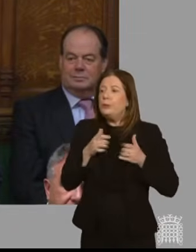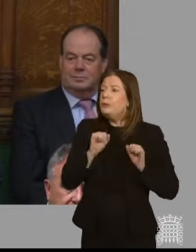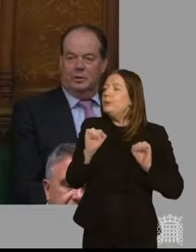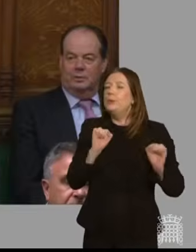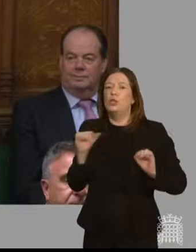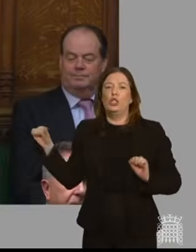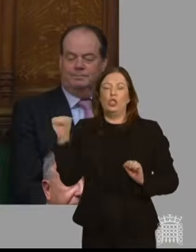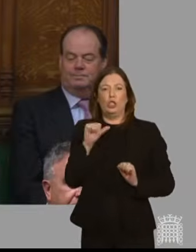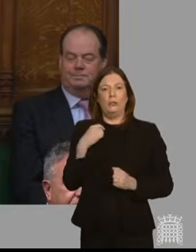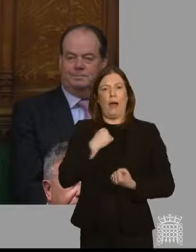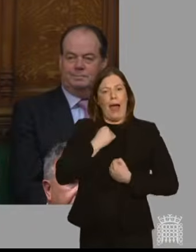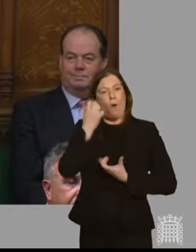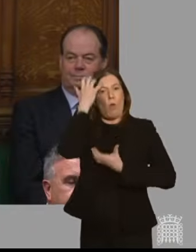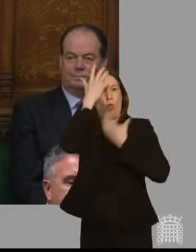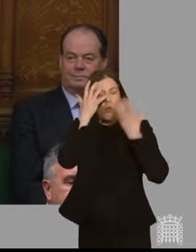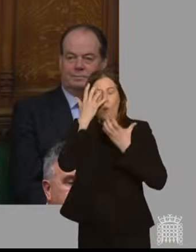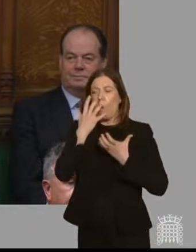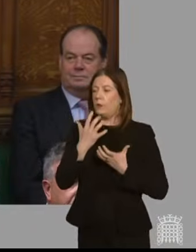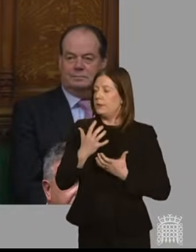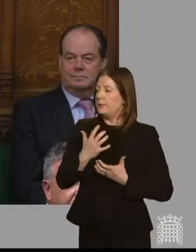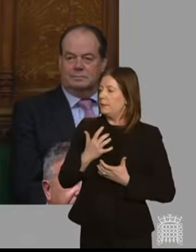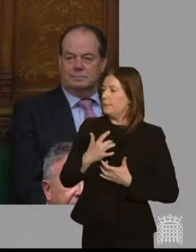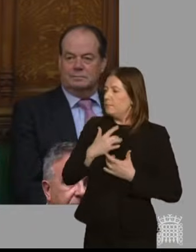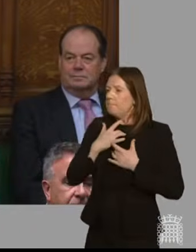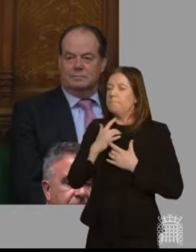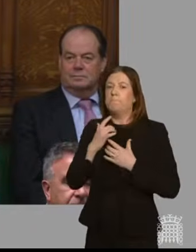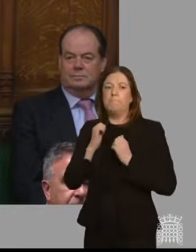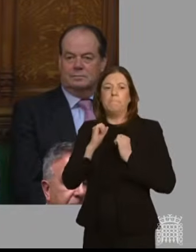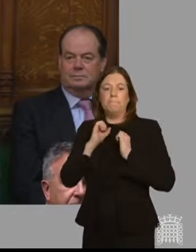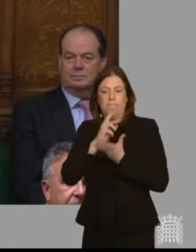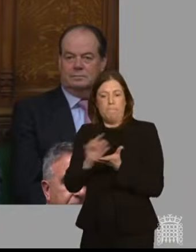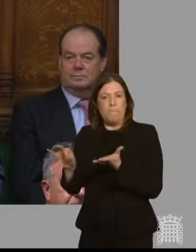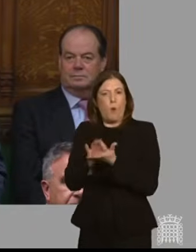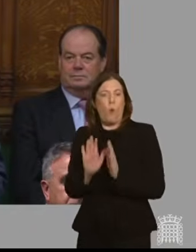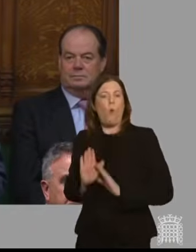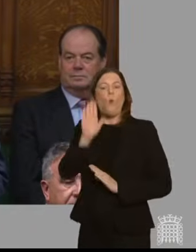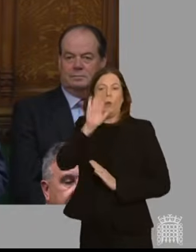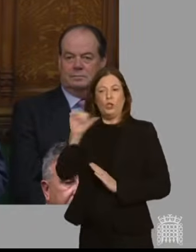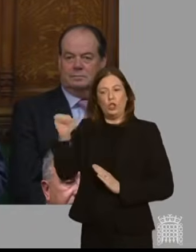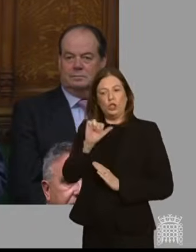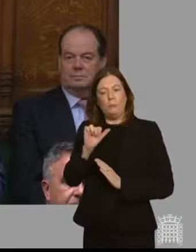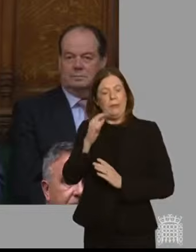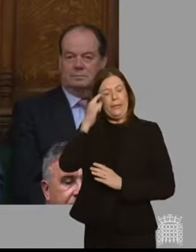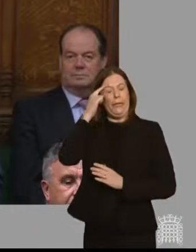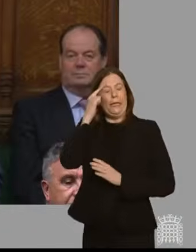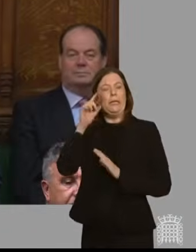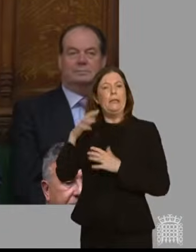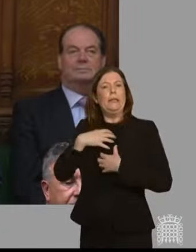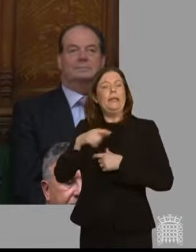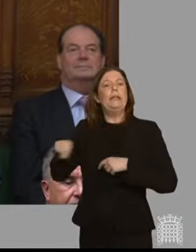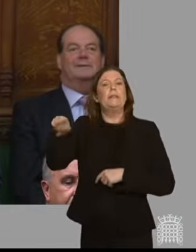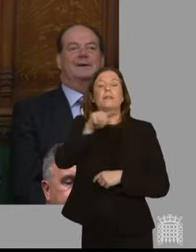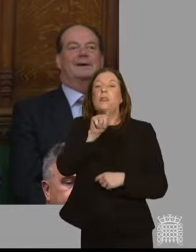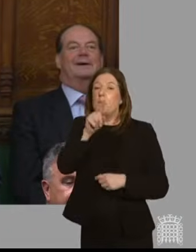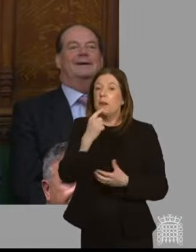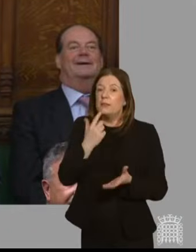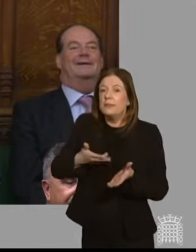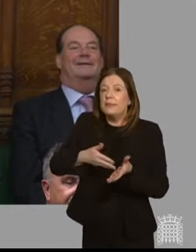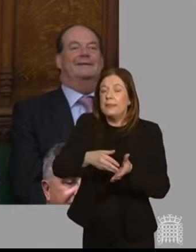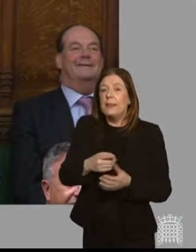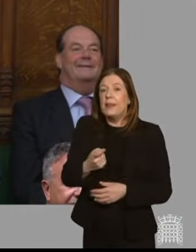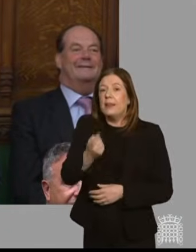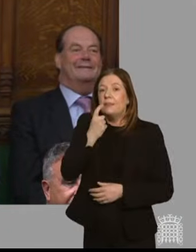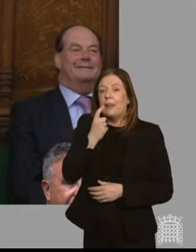favour. But today I need to ask about the painful subject of dental care in Clacton, which is in